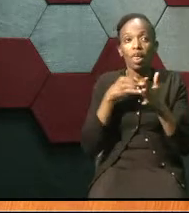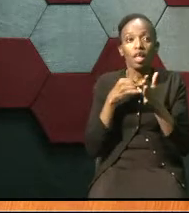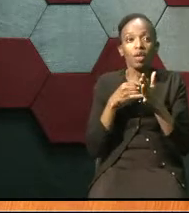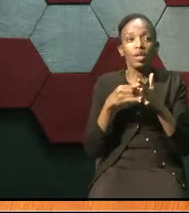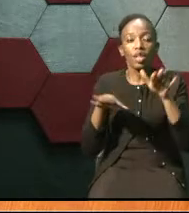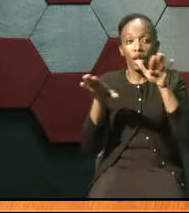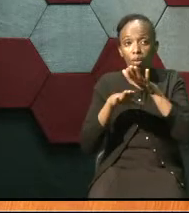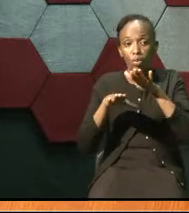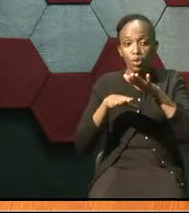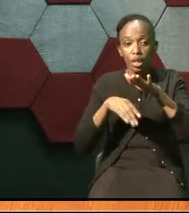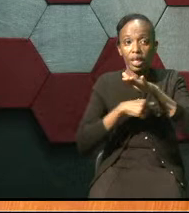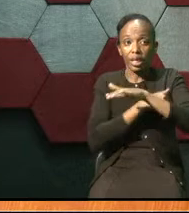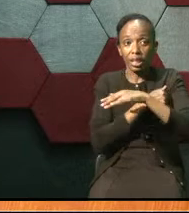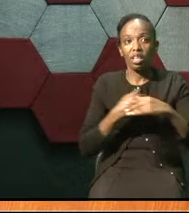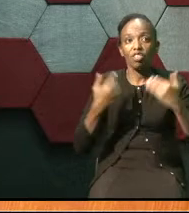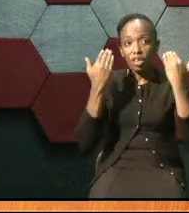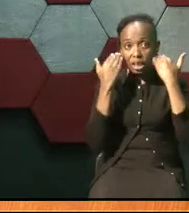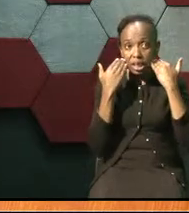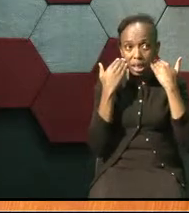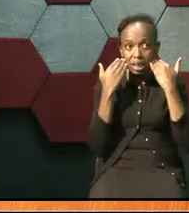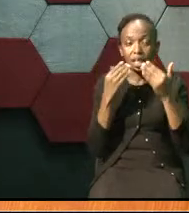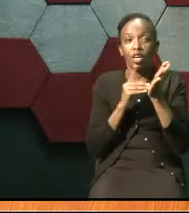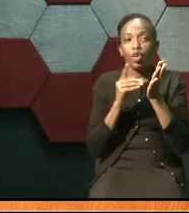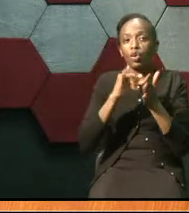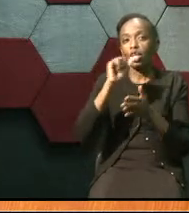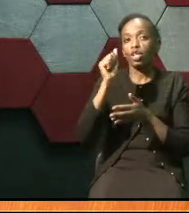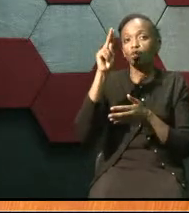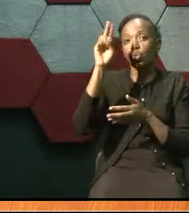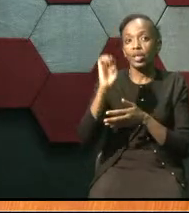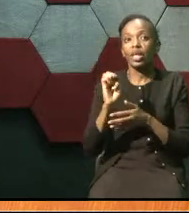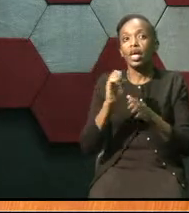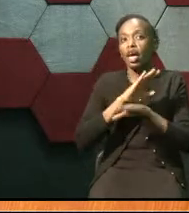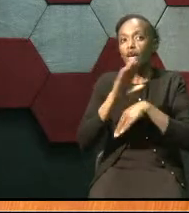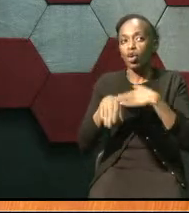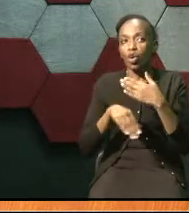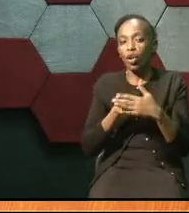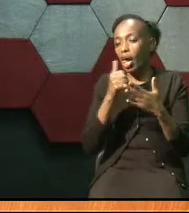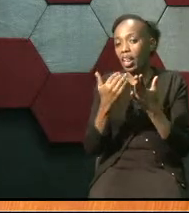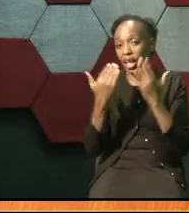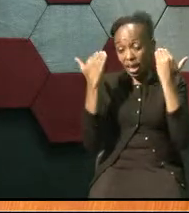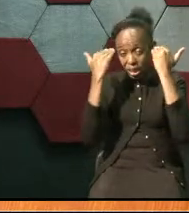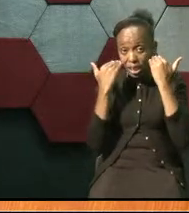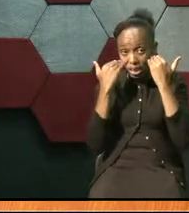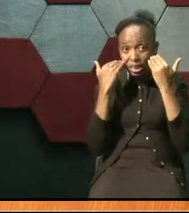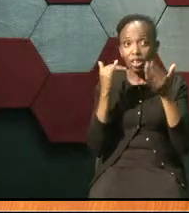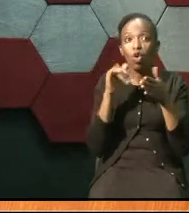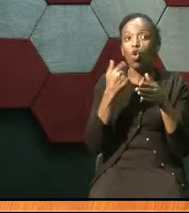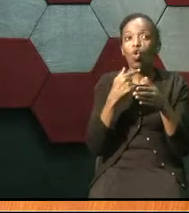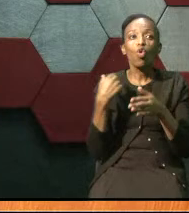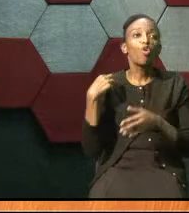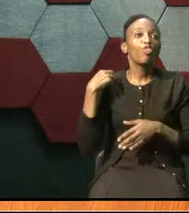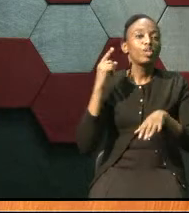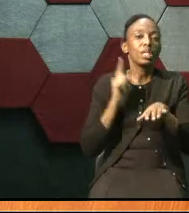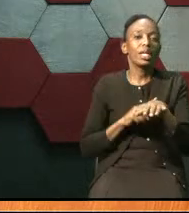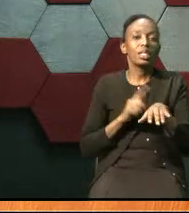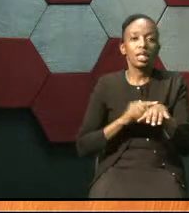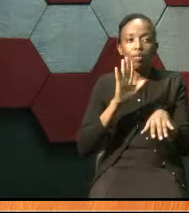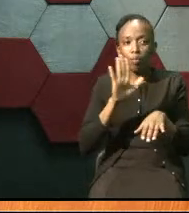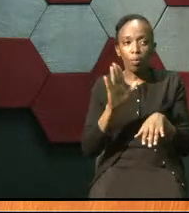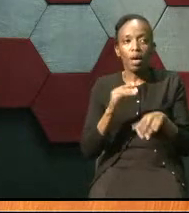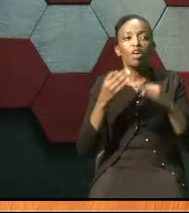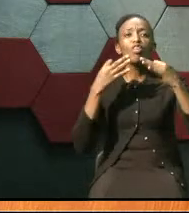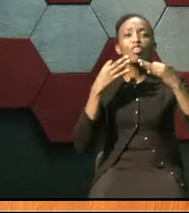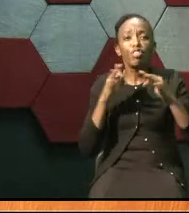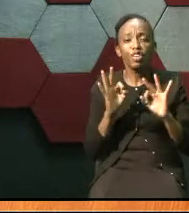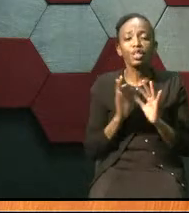the Deputy Chief Judge, Dr. June Makombi, and all the other judges who actually volunteered their time free of